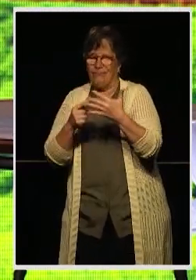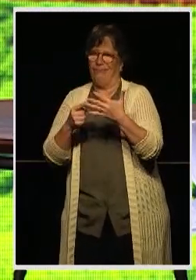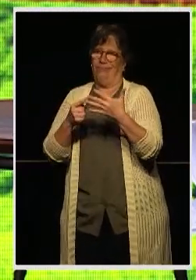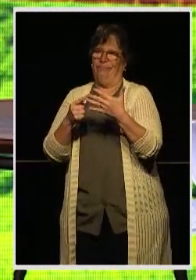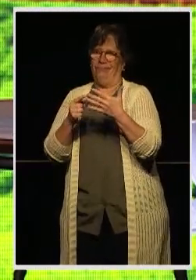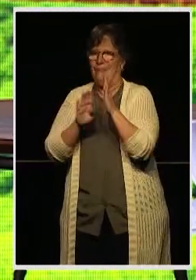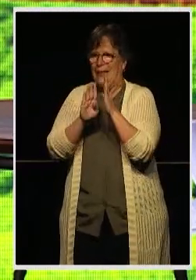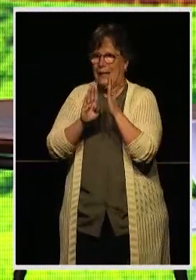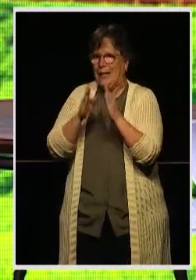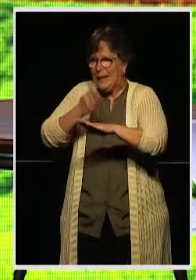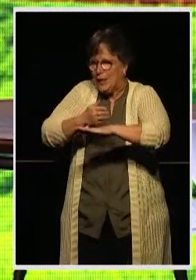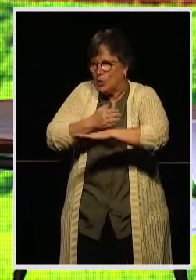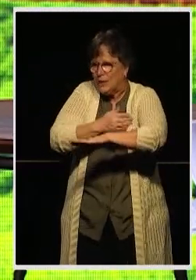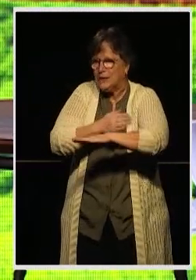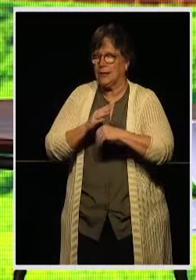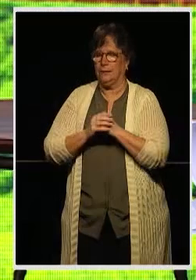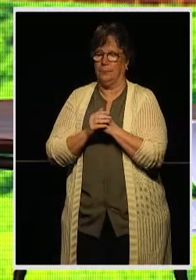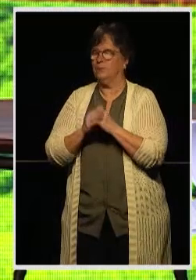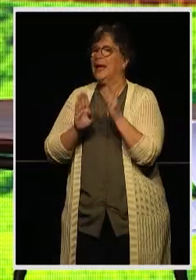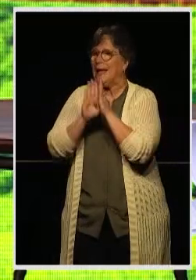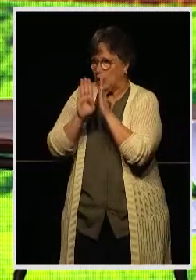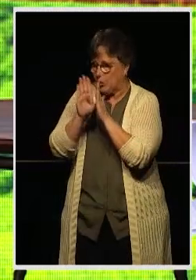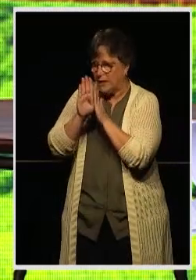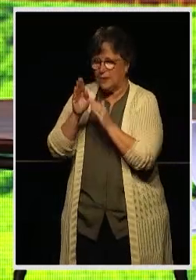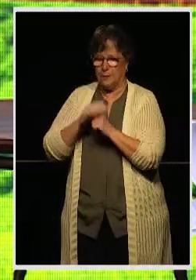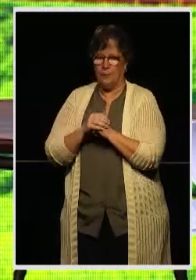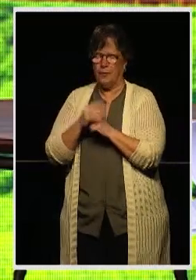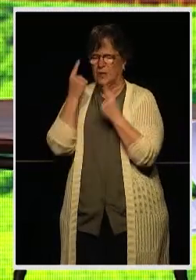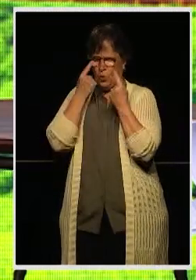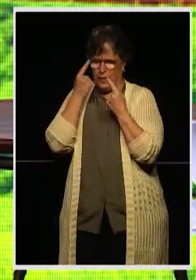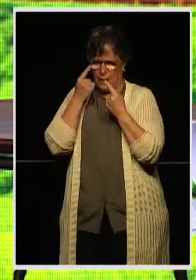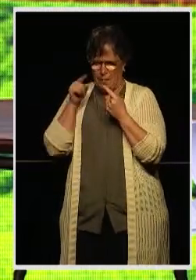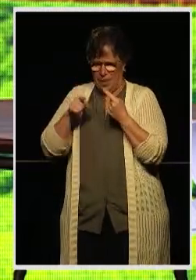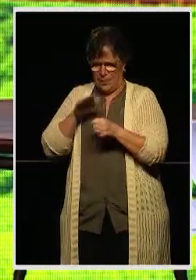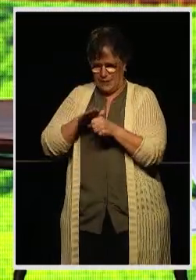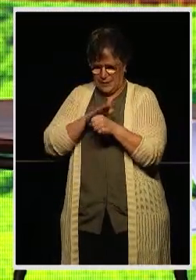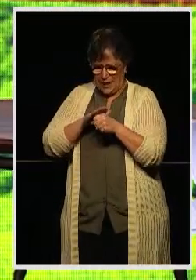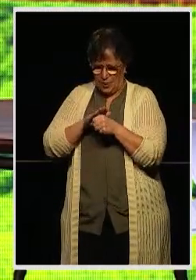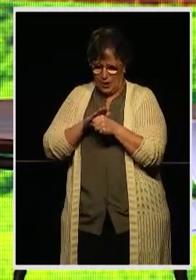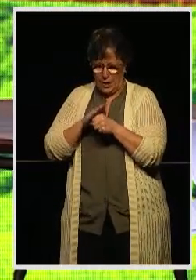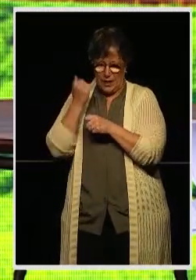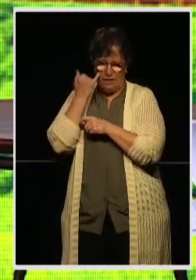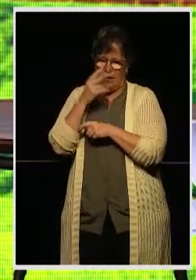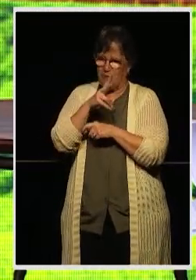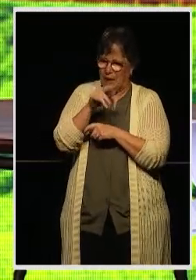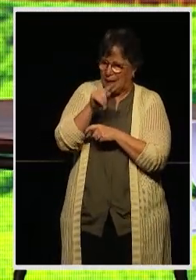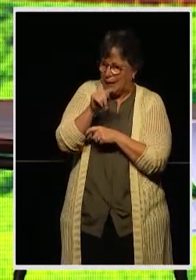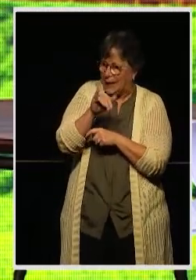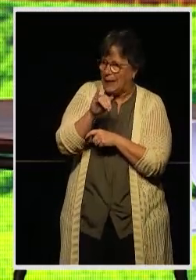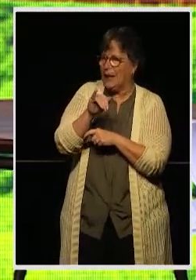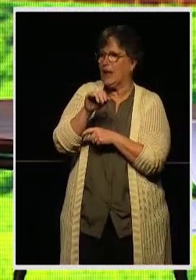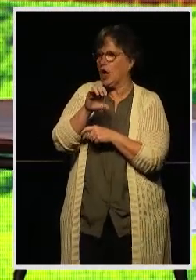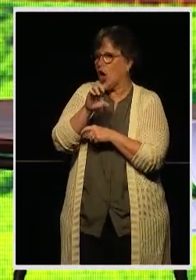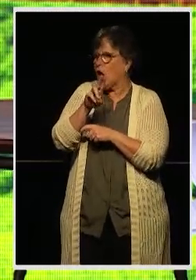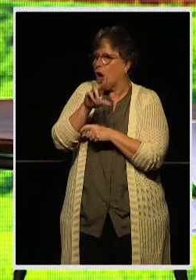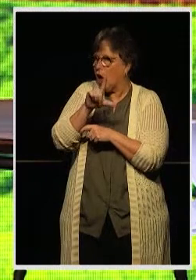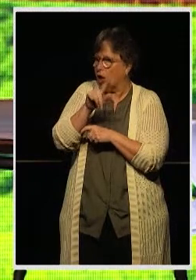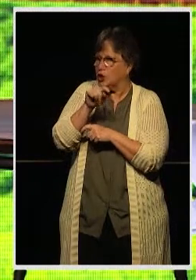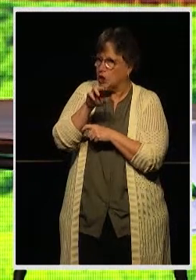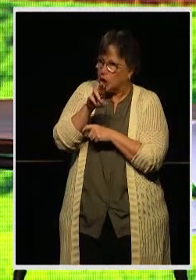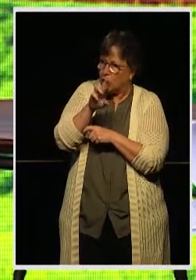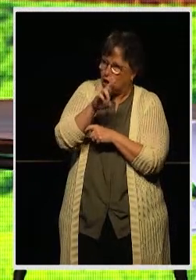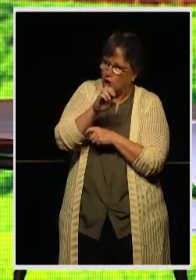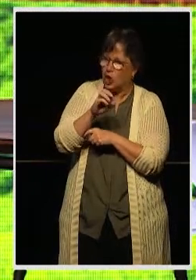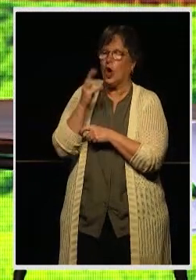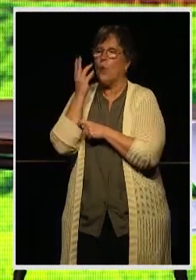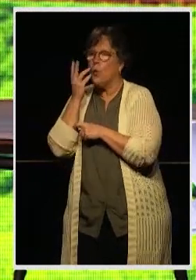about this region, whether it's viticulture and enology and wine, or it's net zero